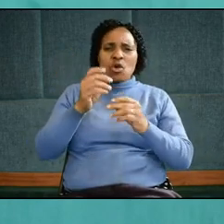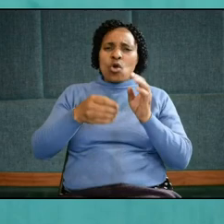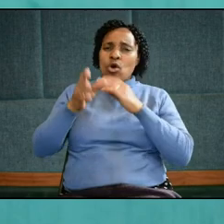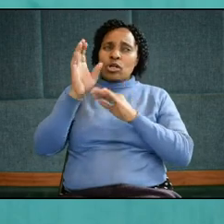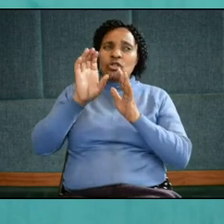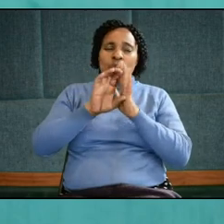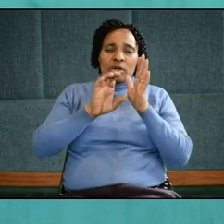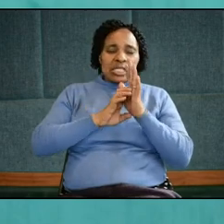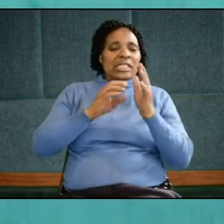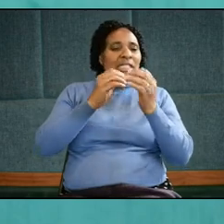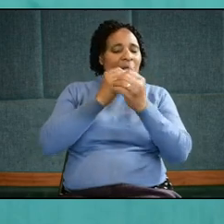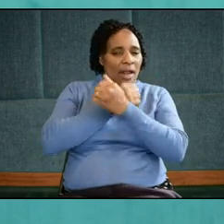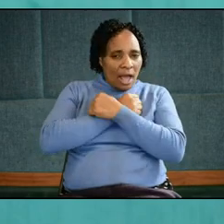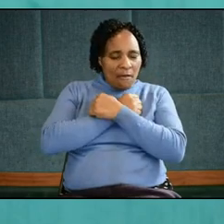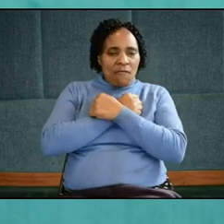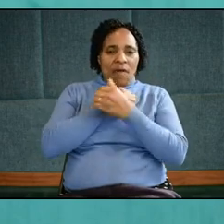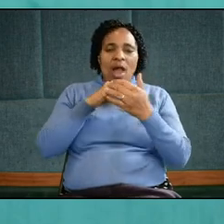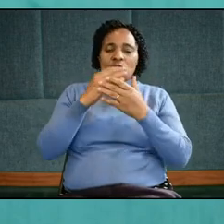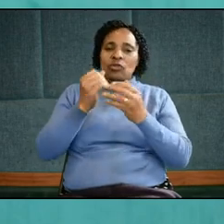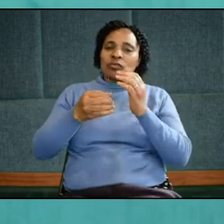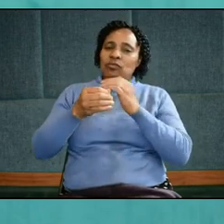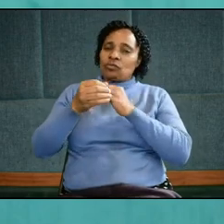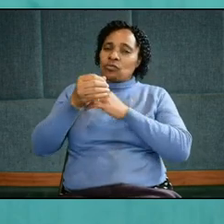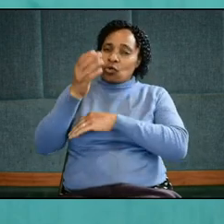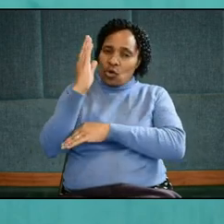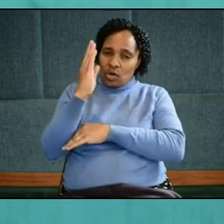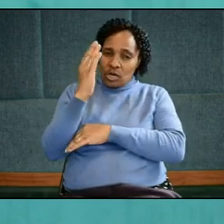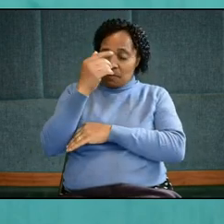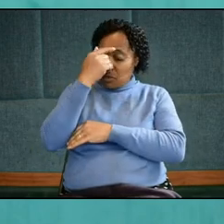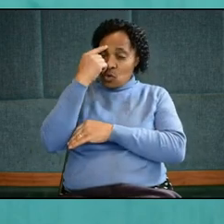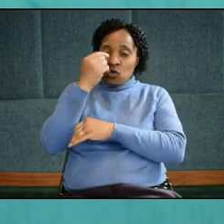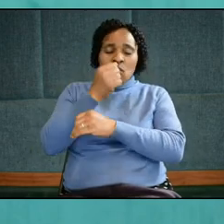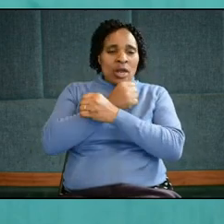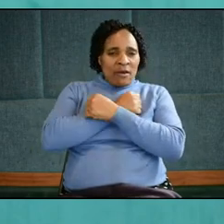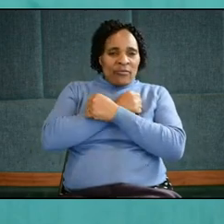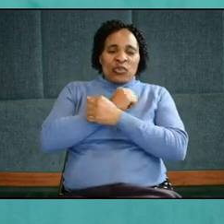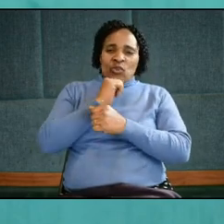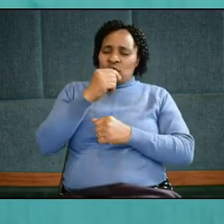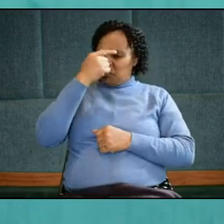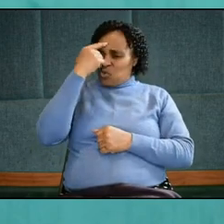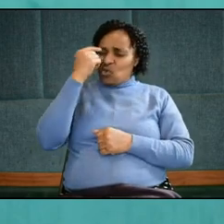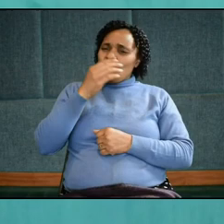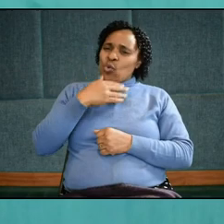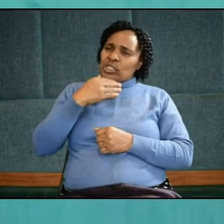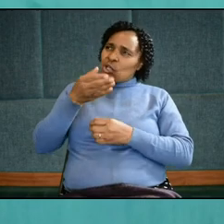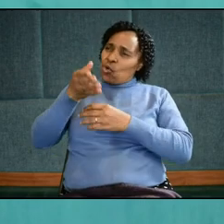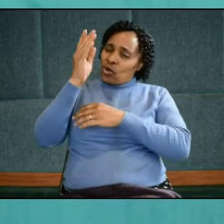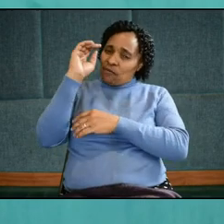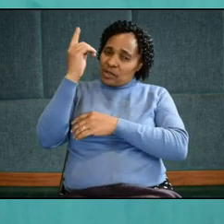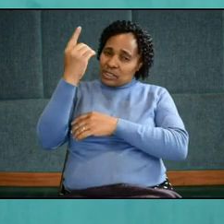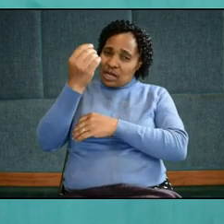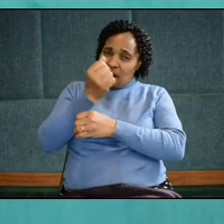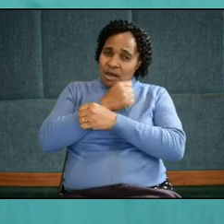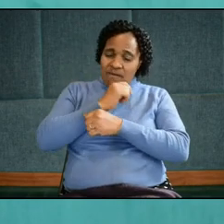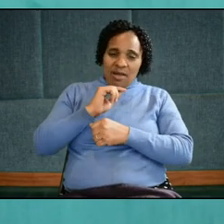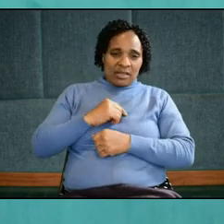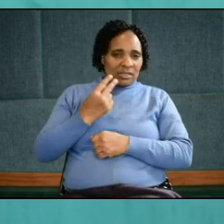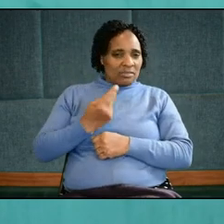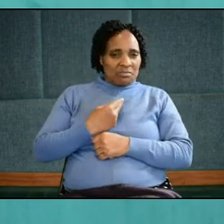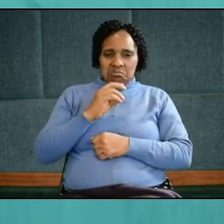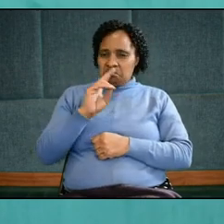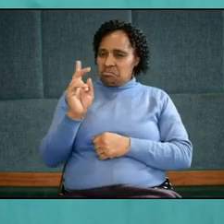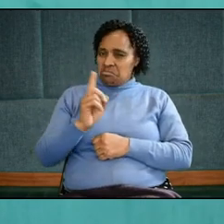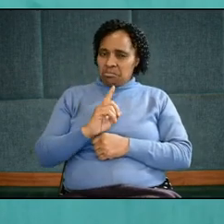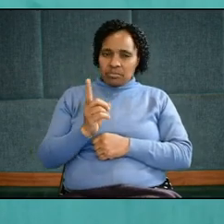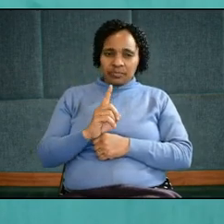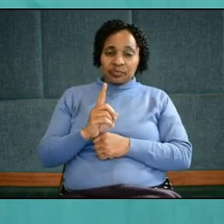your love for God. We keep the commandments of God because we love him, not because we want him to love us, right? And once